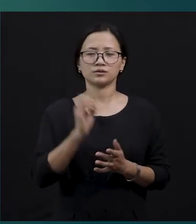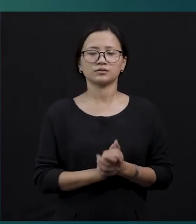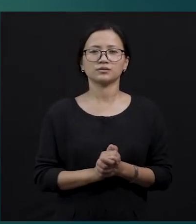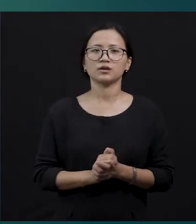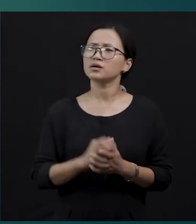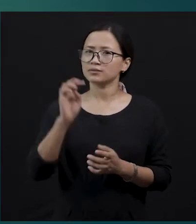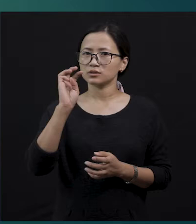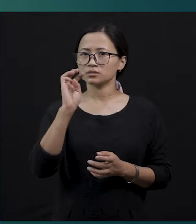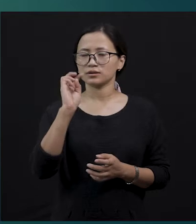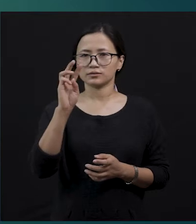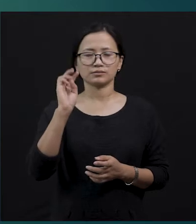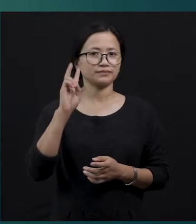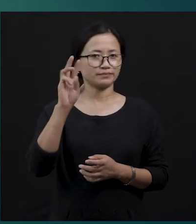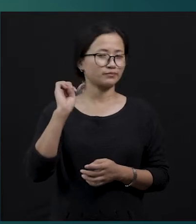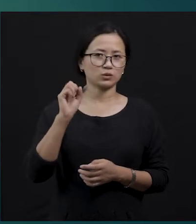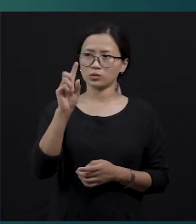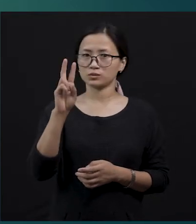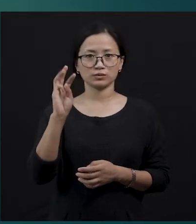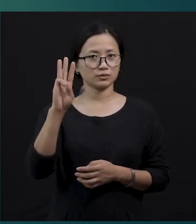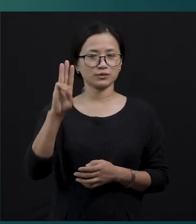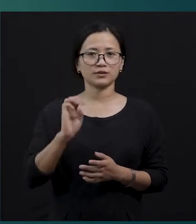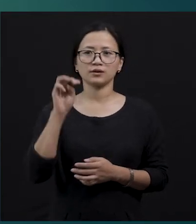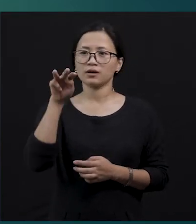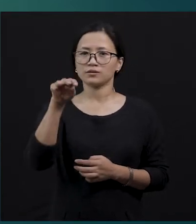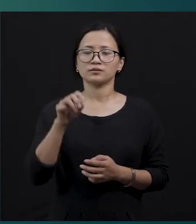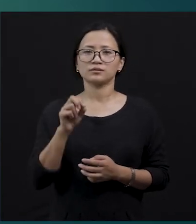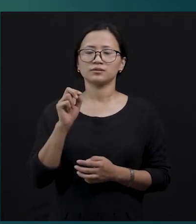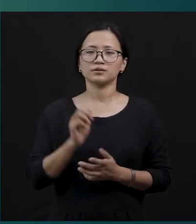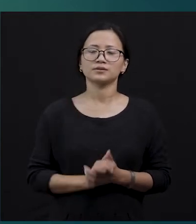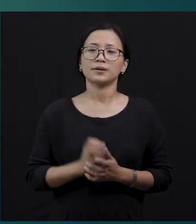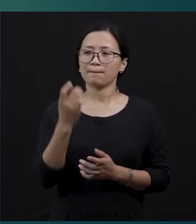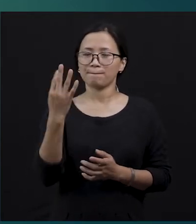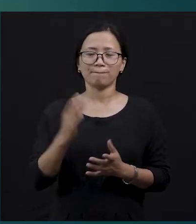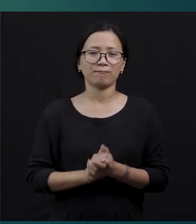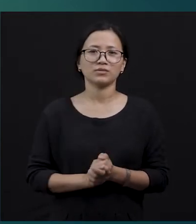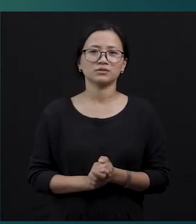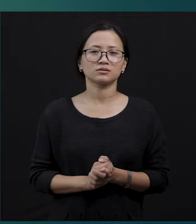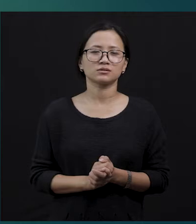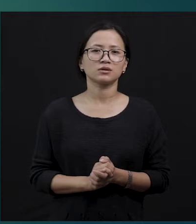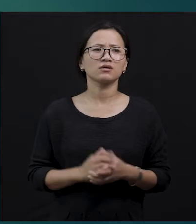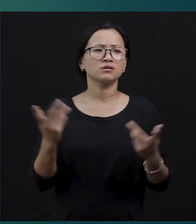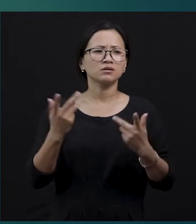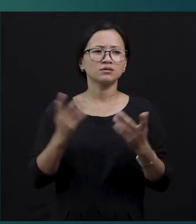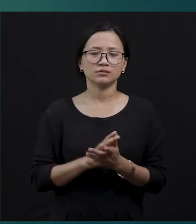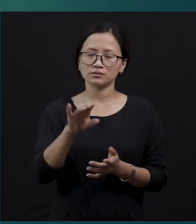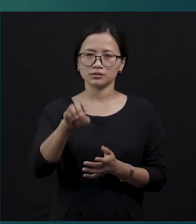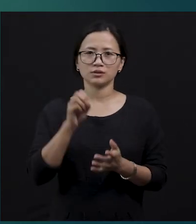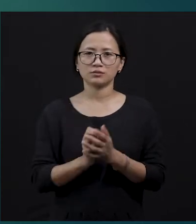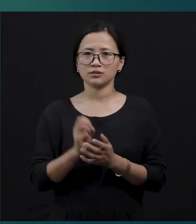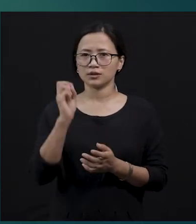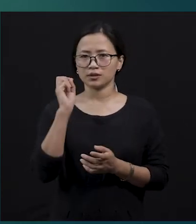300 minutes. When you'll multiply 5 into 60 minutes, we are getting answer how much, children? We are